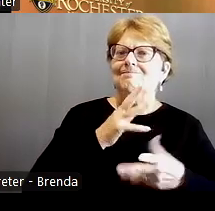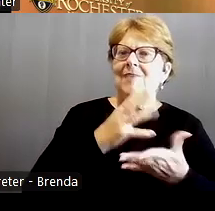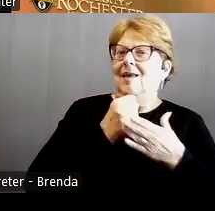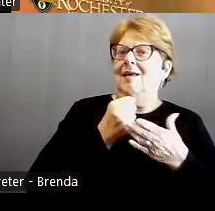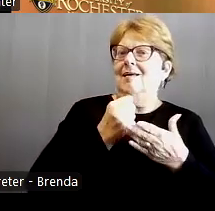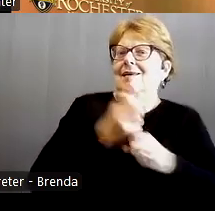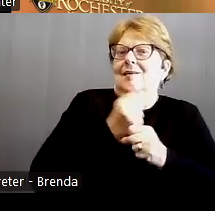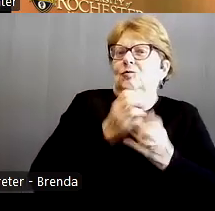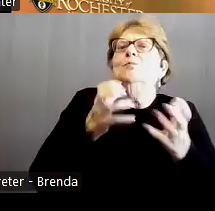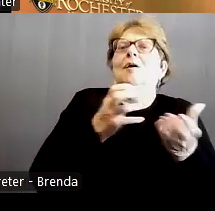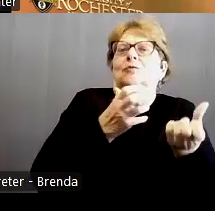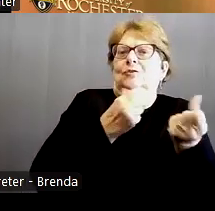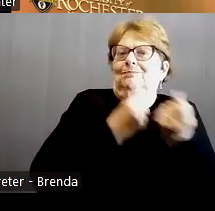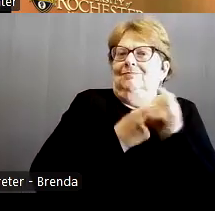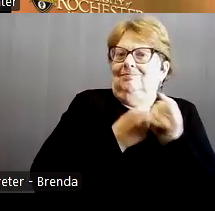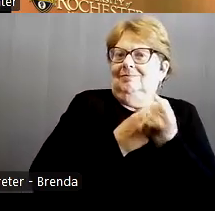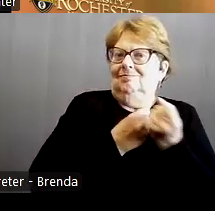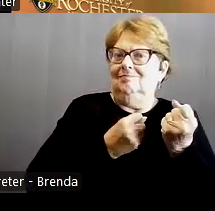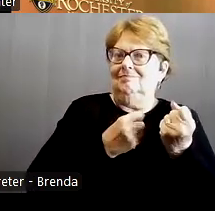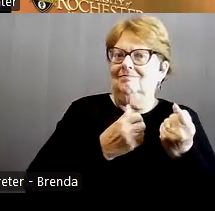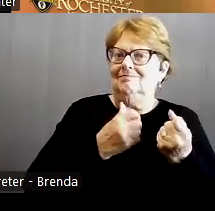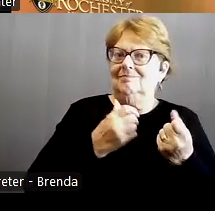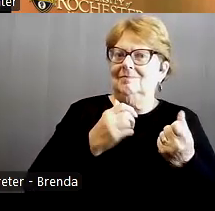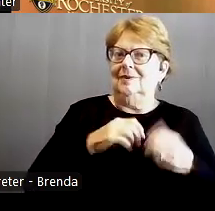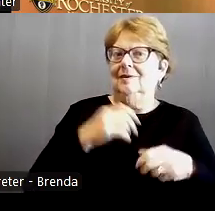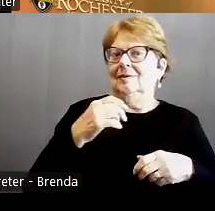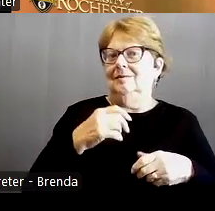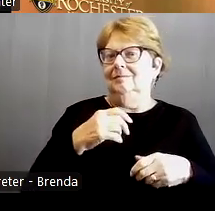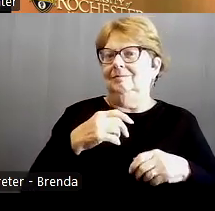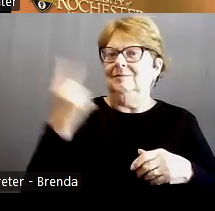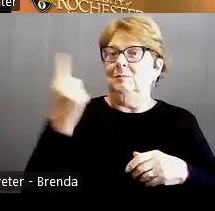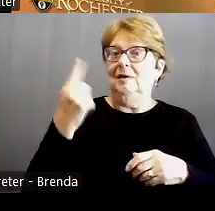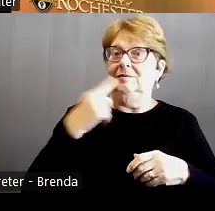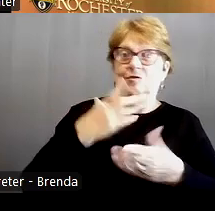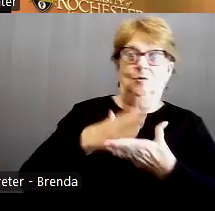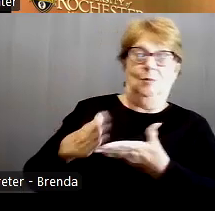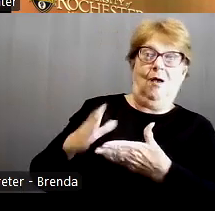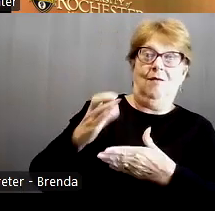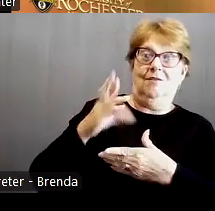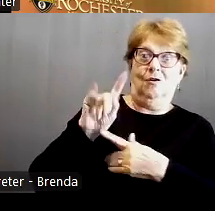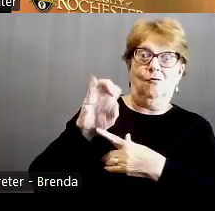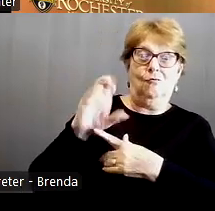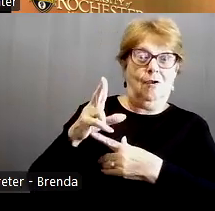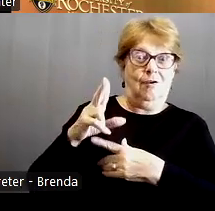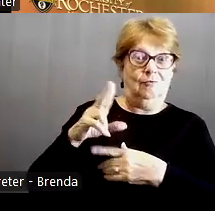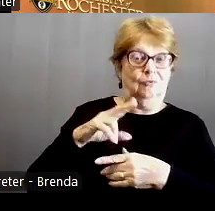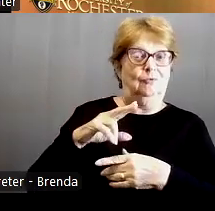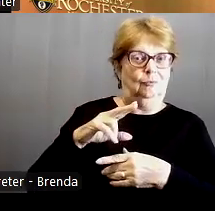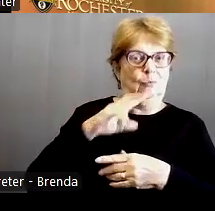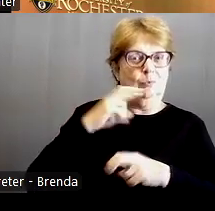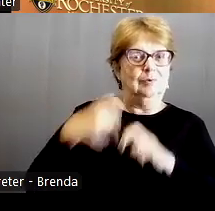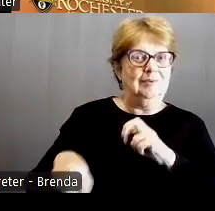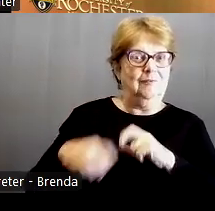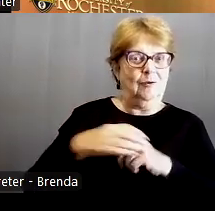them. Like you know, as somebody once said, to be deprived of a crutch is very, very difficult. Winnicott